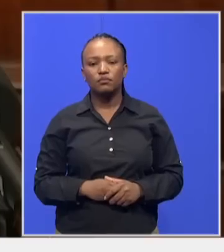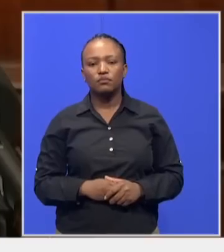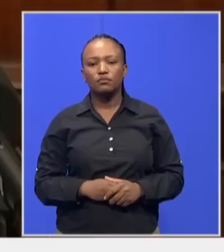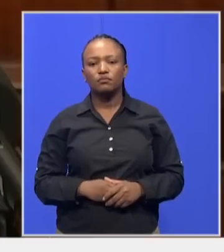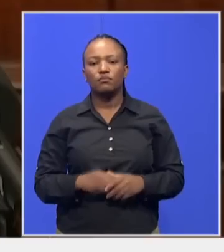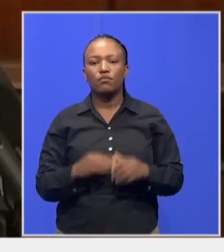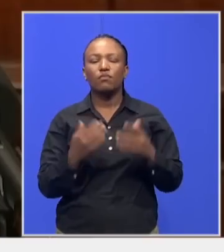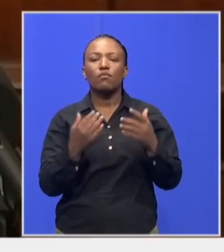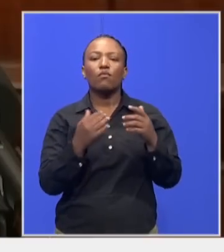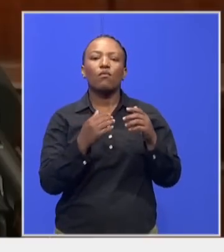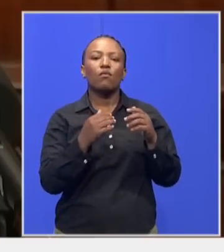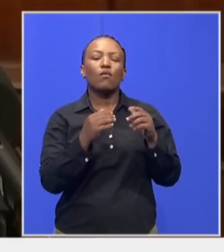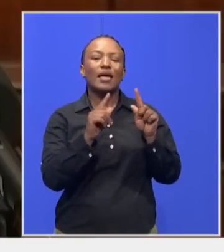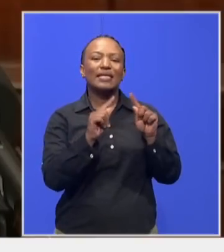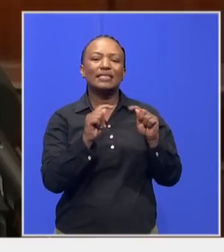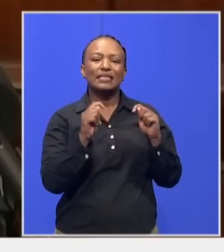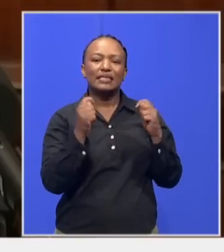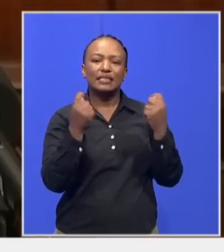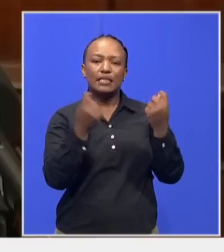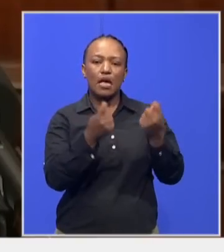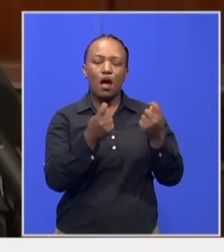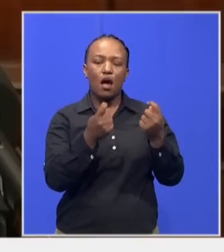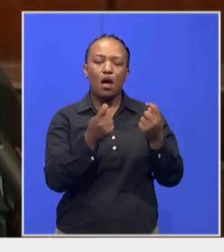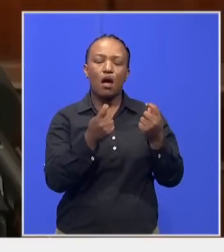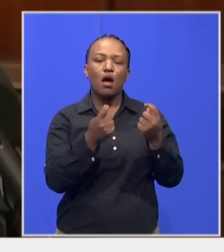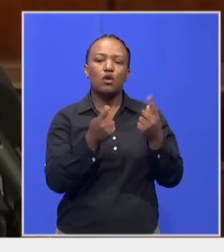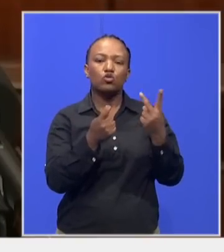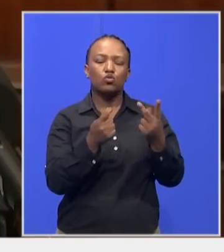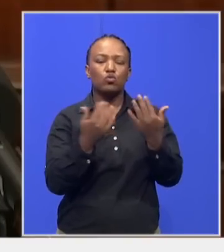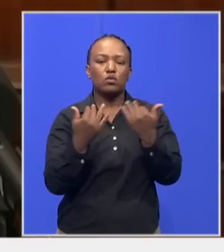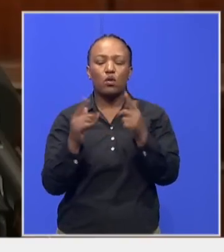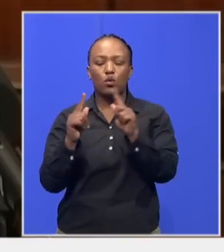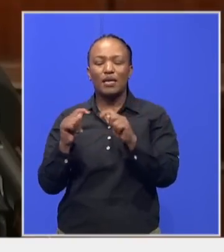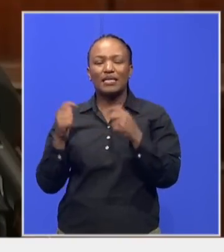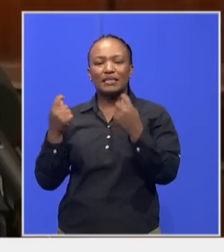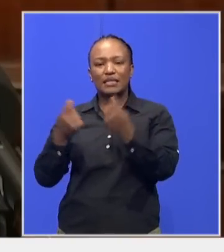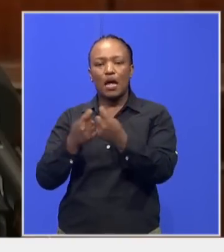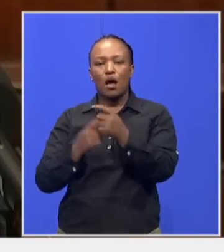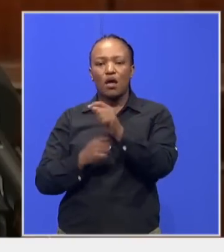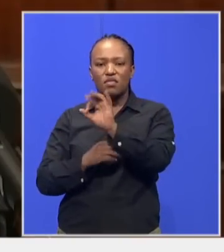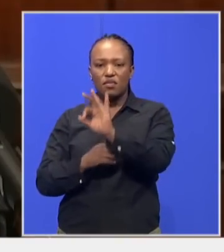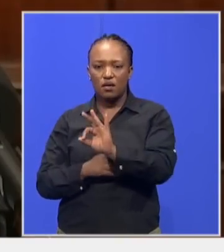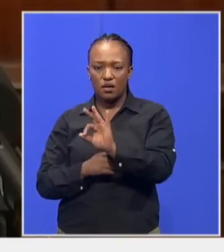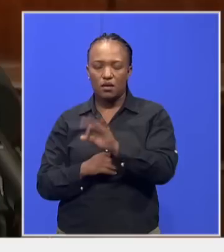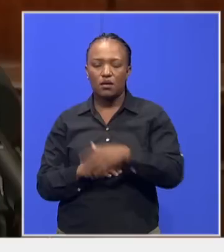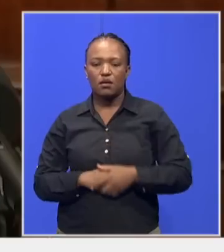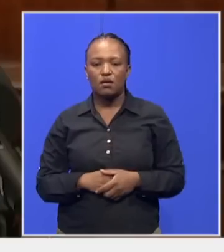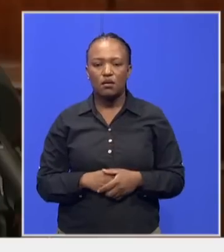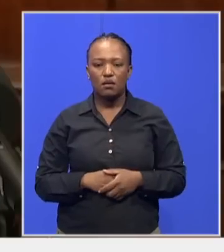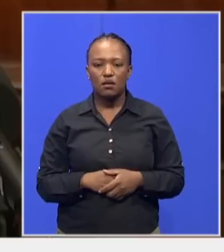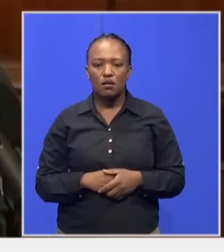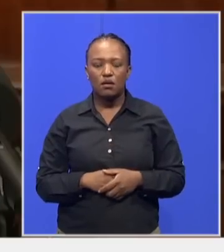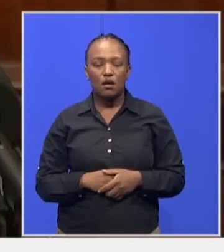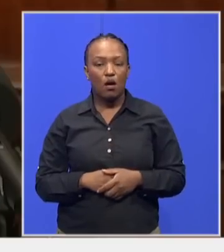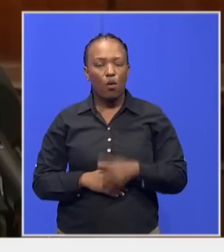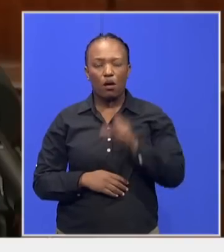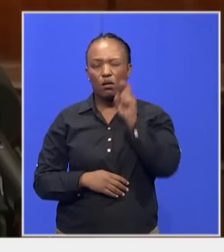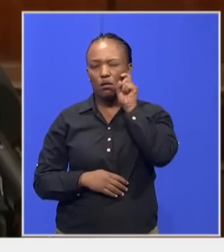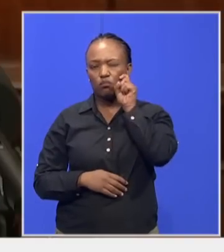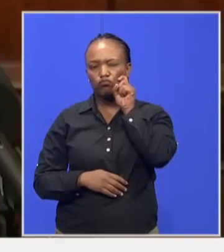tier 3. So these are the old ladies of the power stations. They are older than a lot of you in this room.